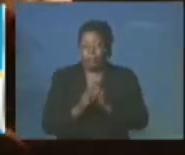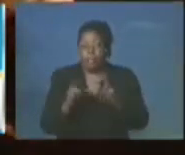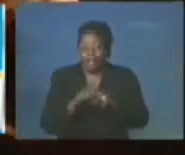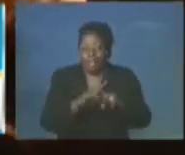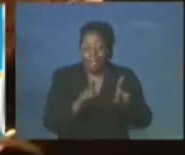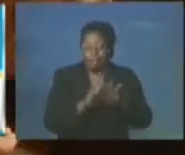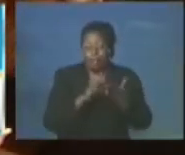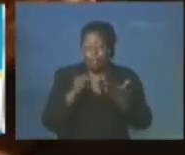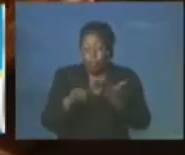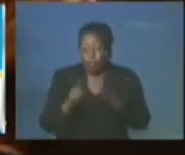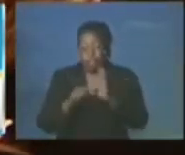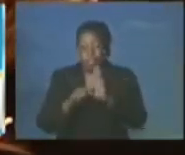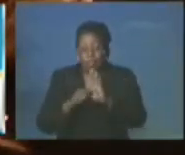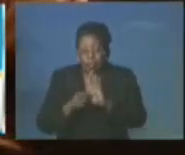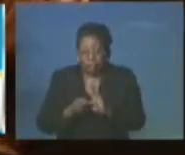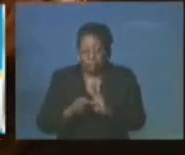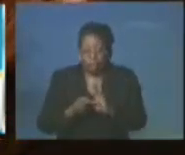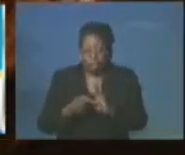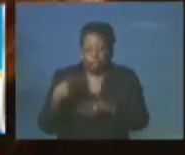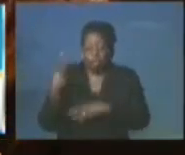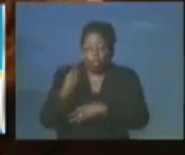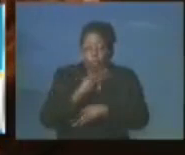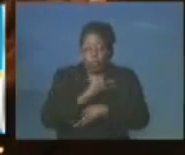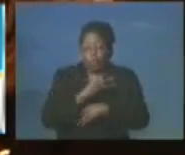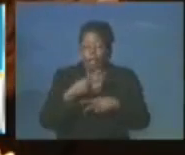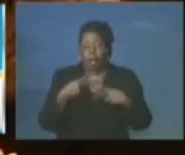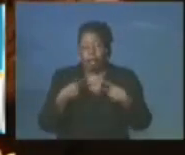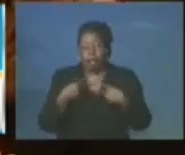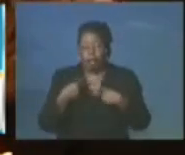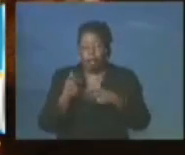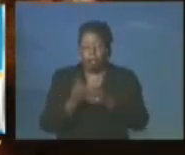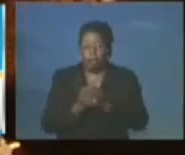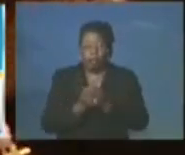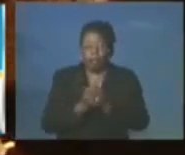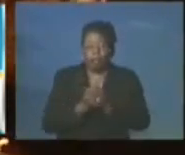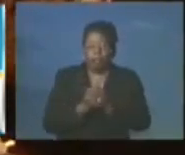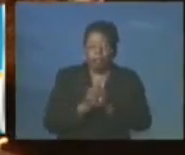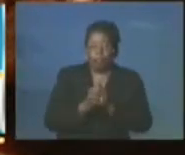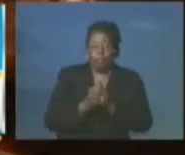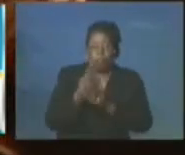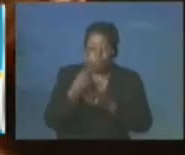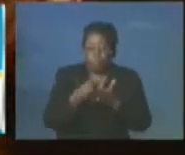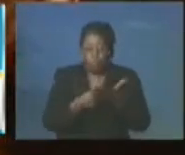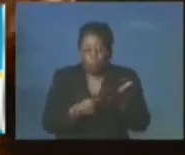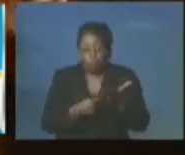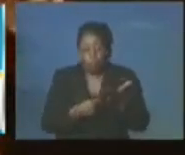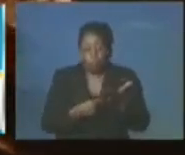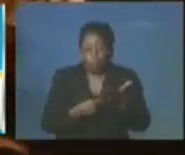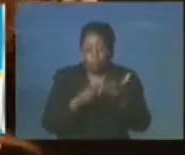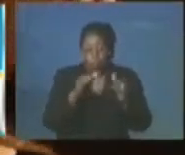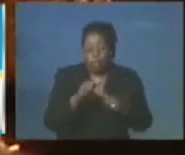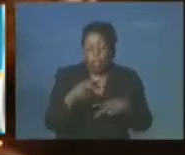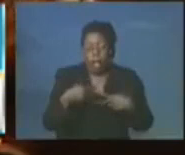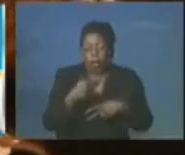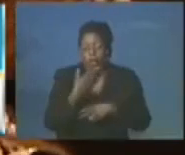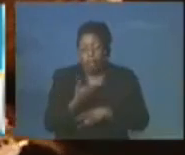projects roll out, as a company, we have to look at what facilities we have available on the island